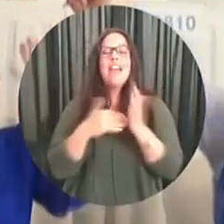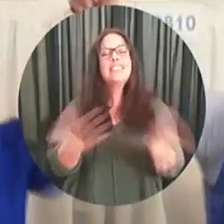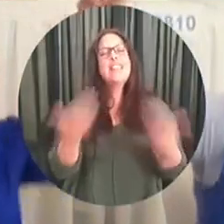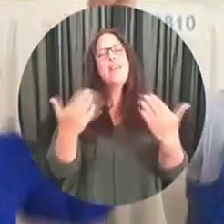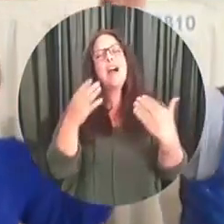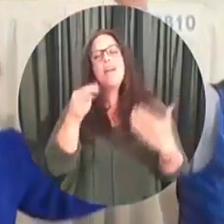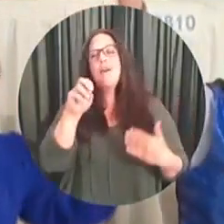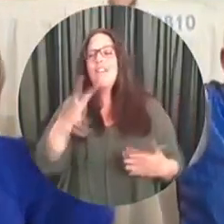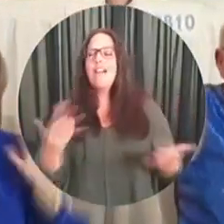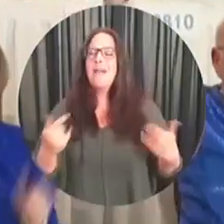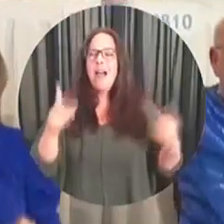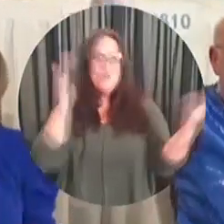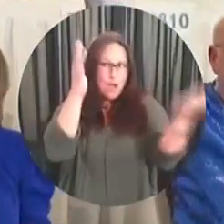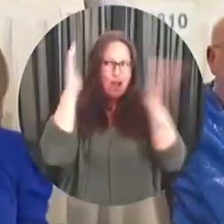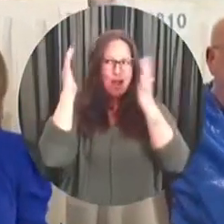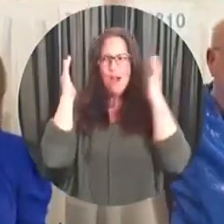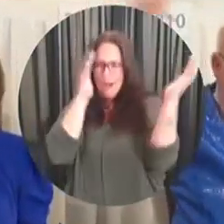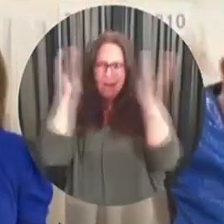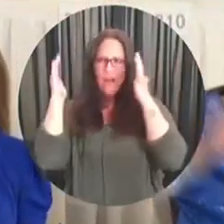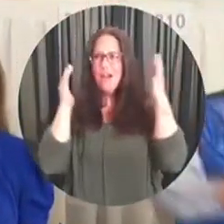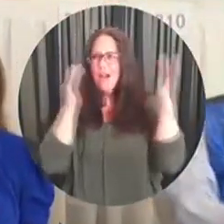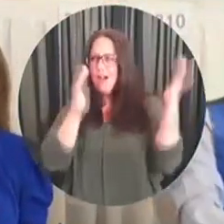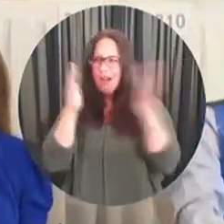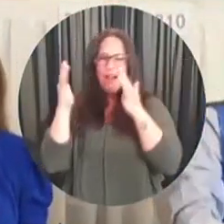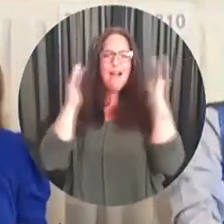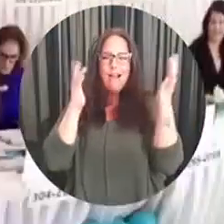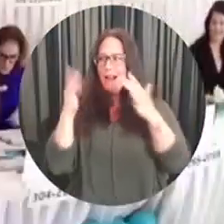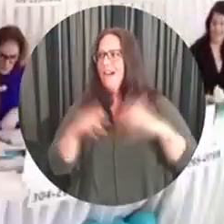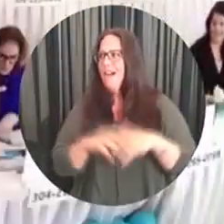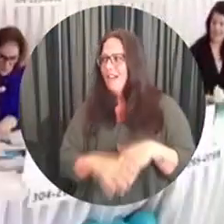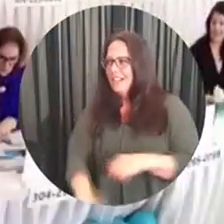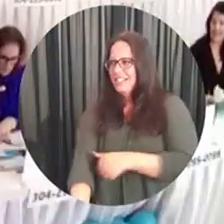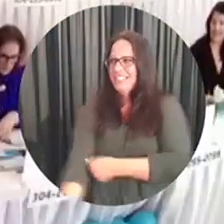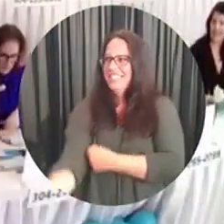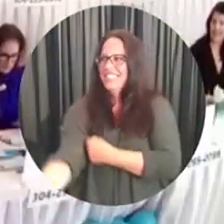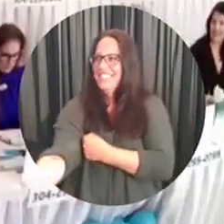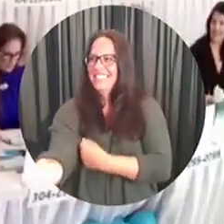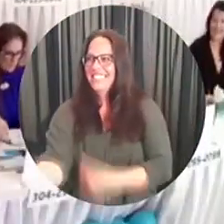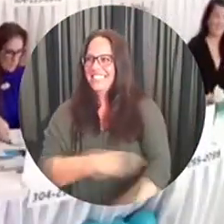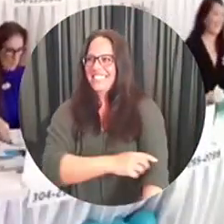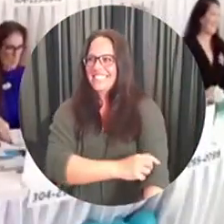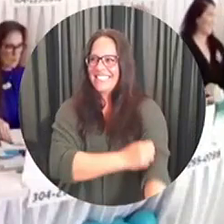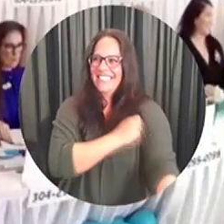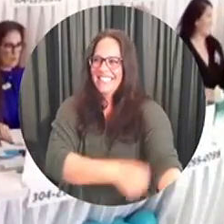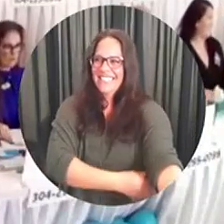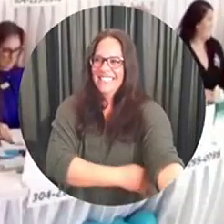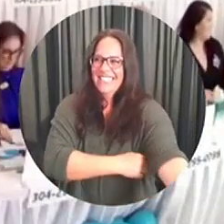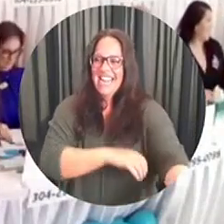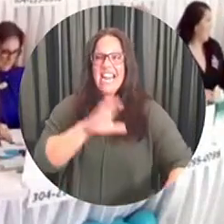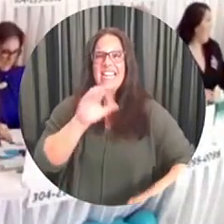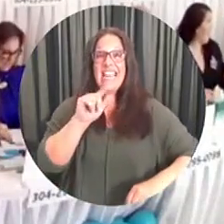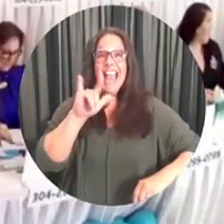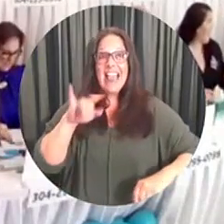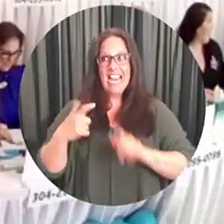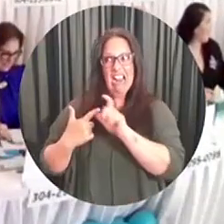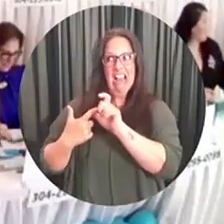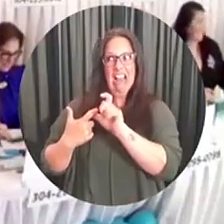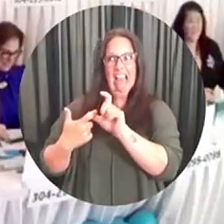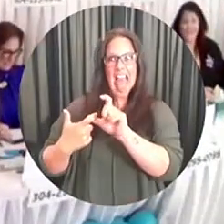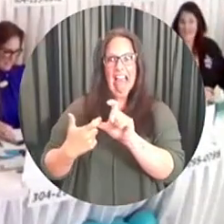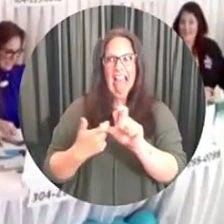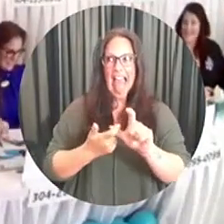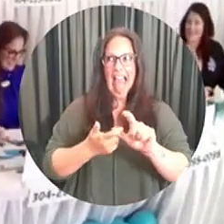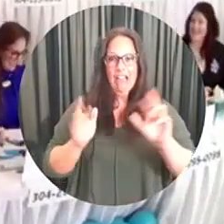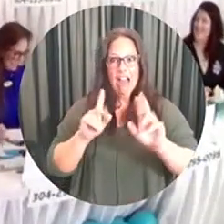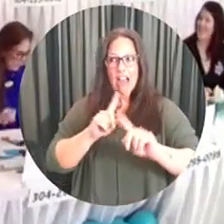on. Start calling these phones. I don't want silence. Let's get to it. Callie, we're coming to you. Start with number